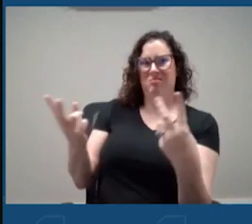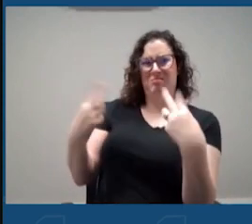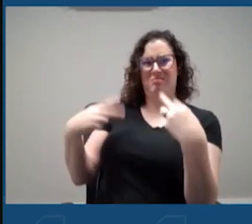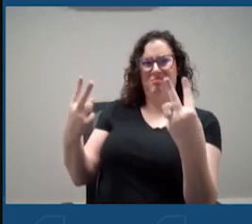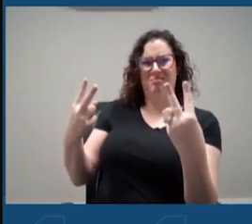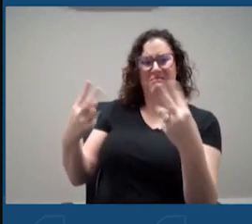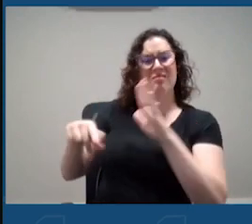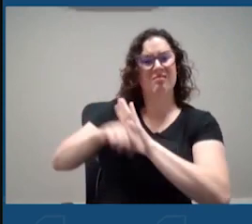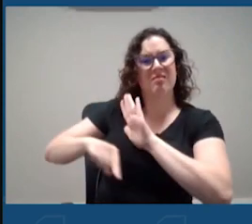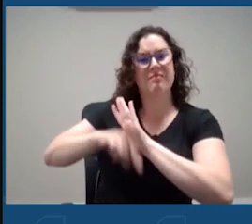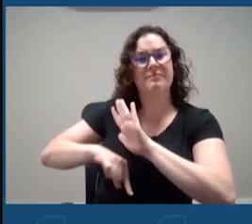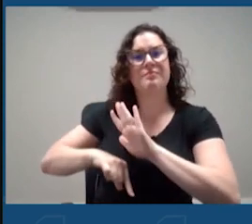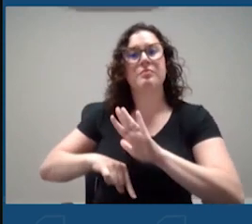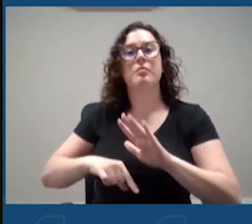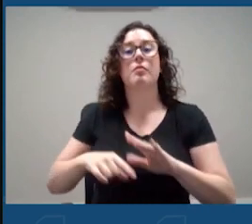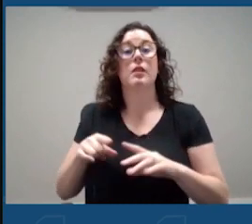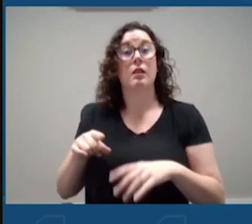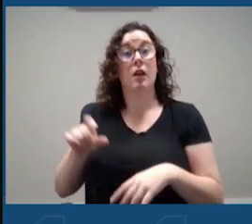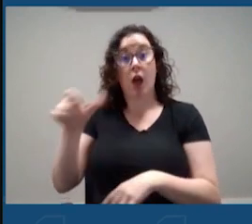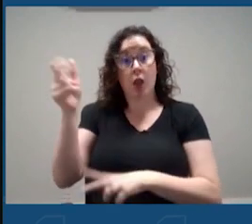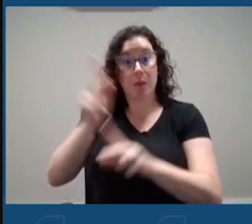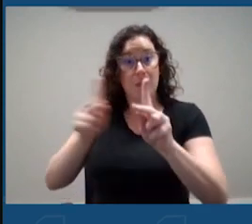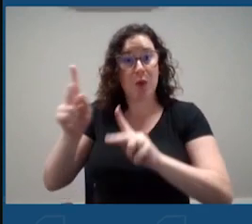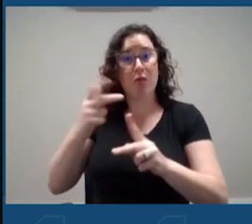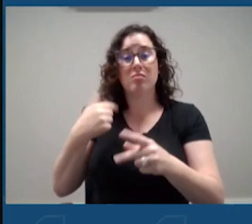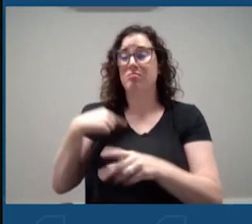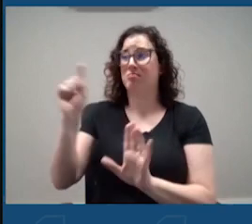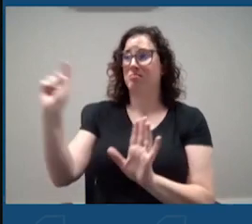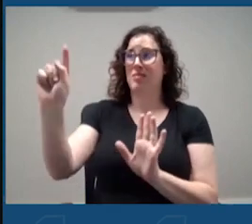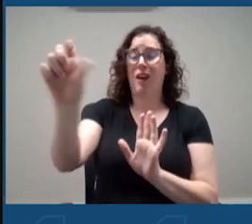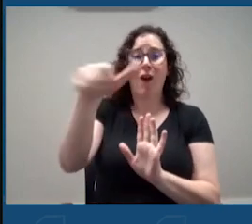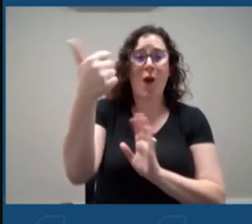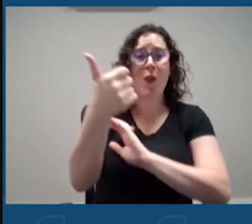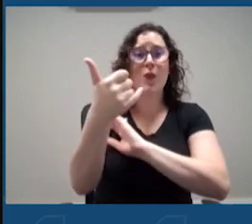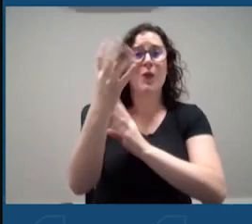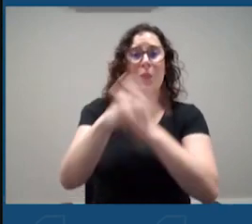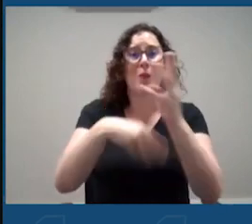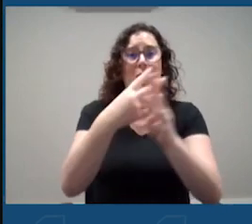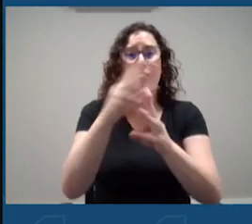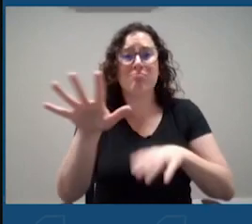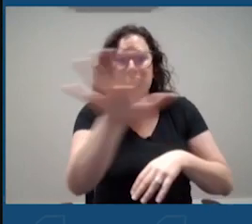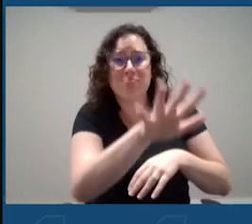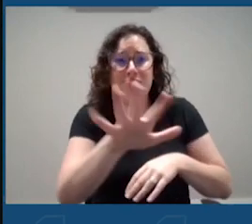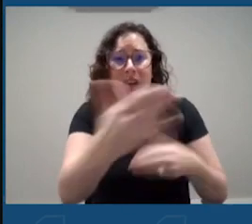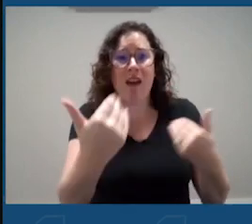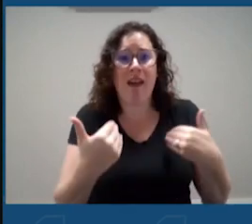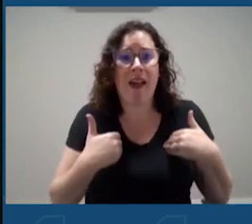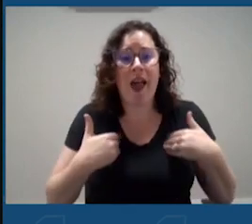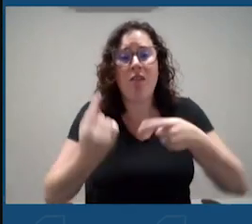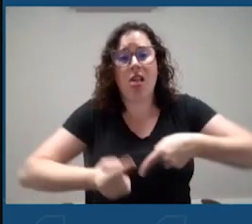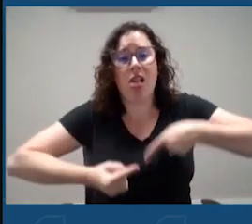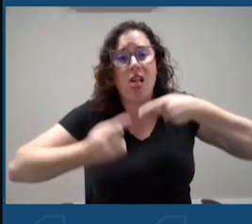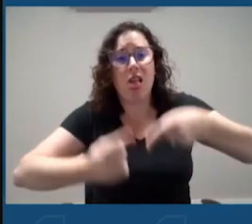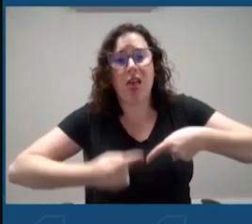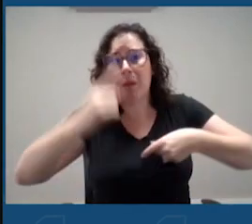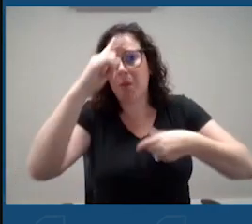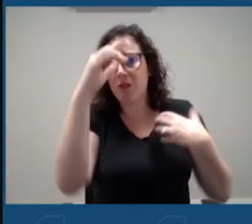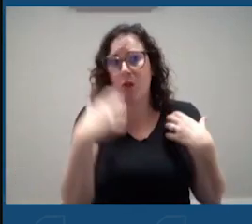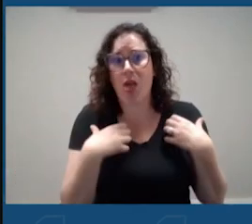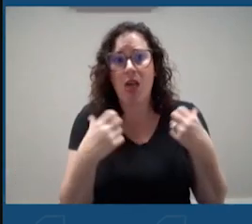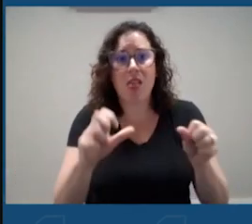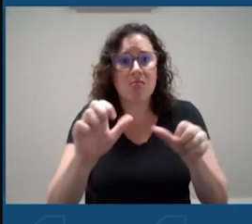the same challenges in life. They have struggles. They have mental health challenges. And the only difference is